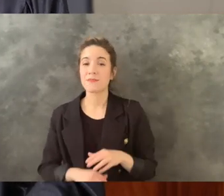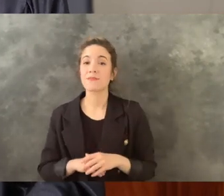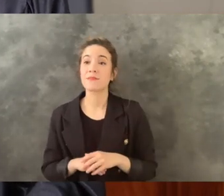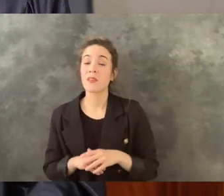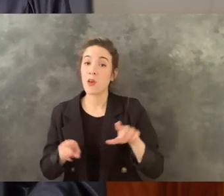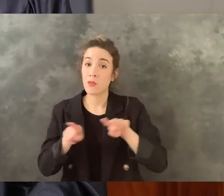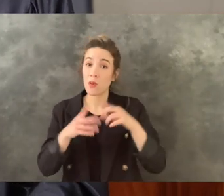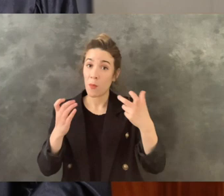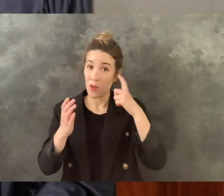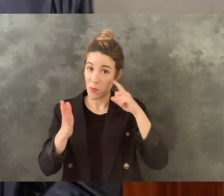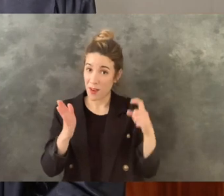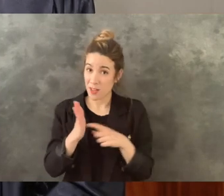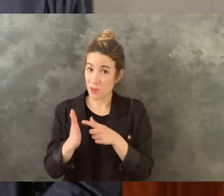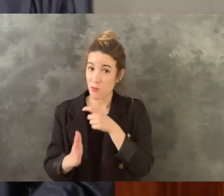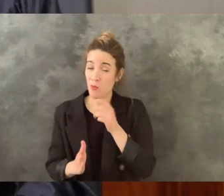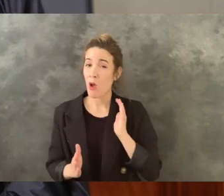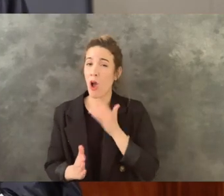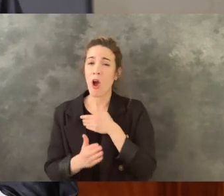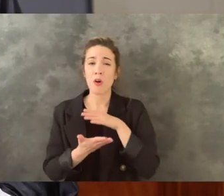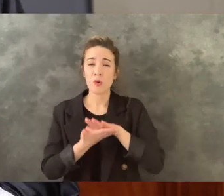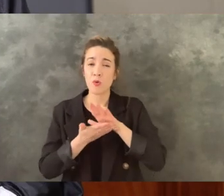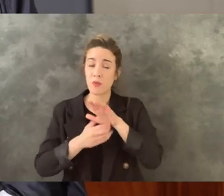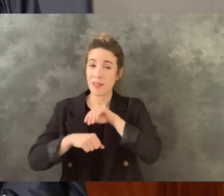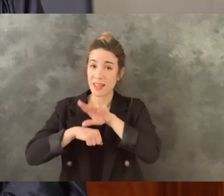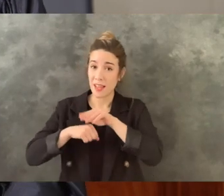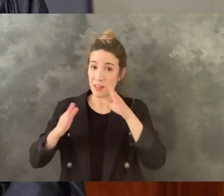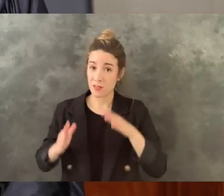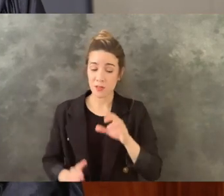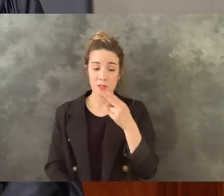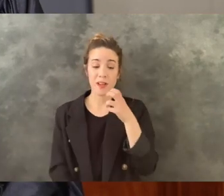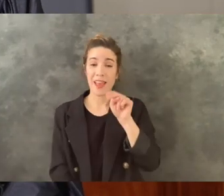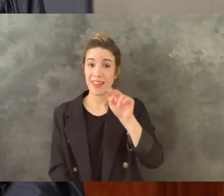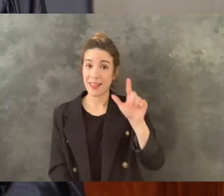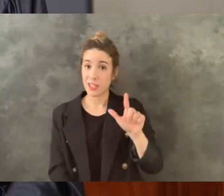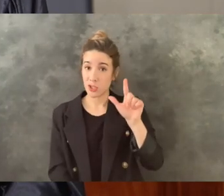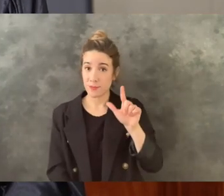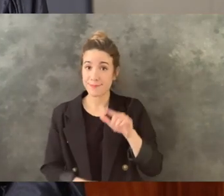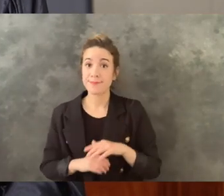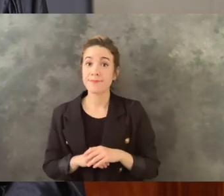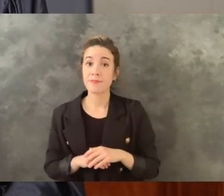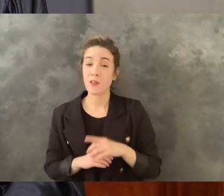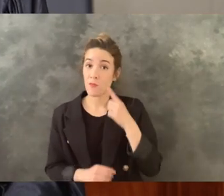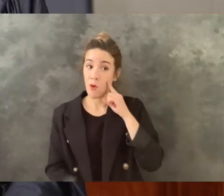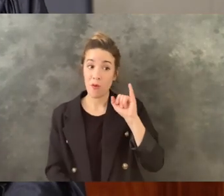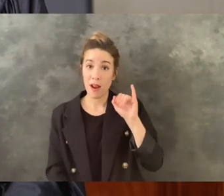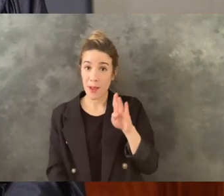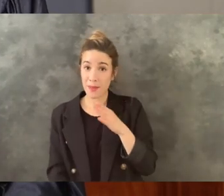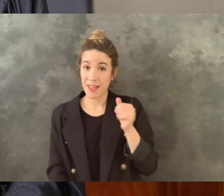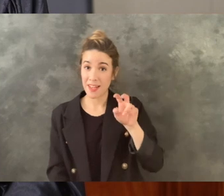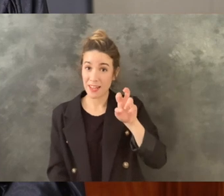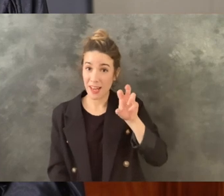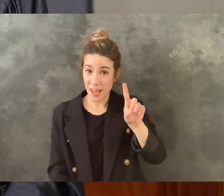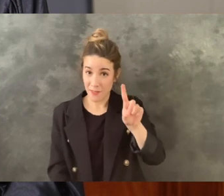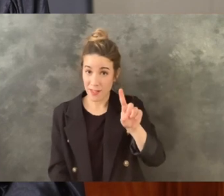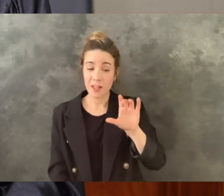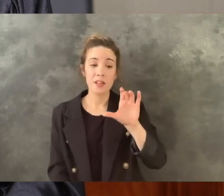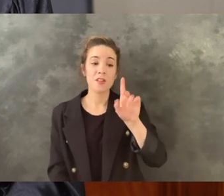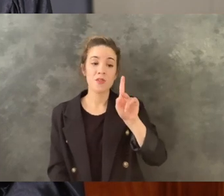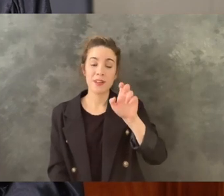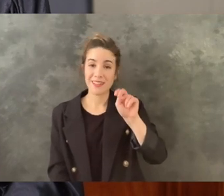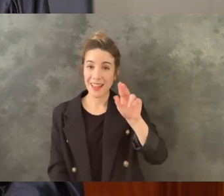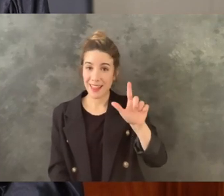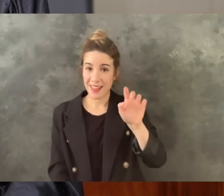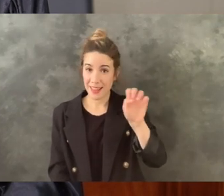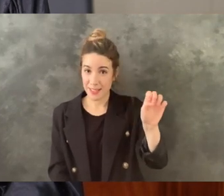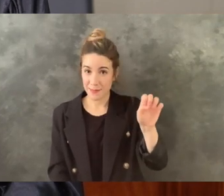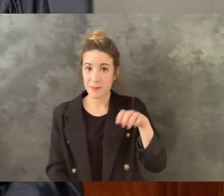Mazurowski. I also want to recognize our school counselors, Mrs. Helen Lancashire. For IB and AVID, Ms. Kristen